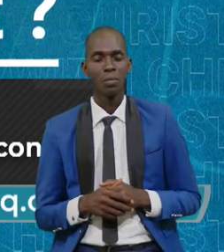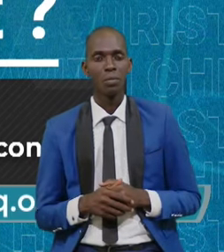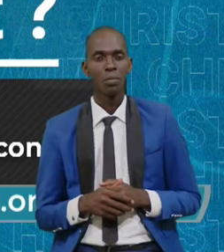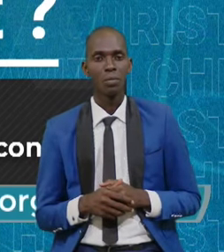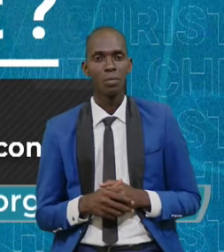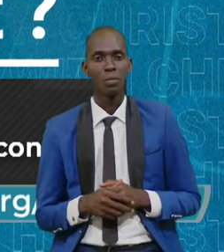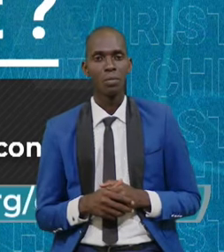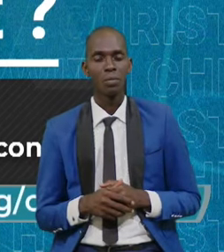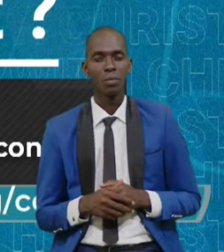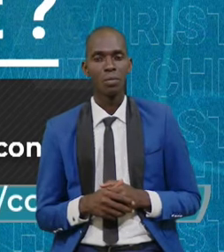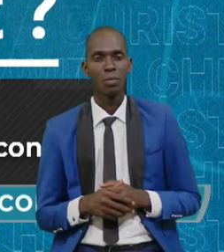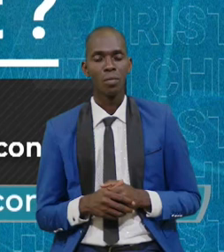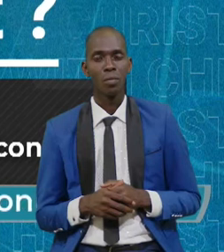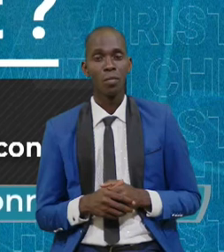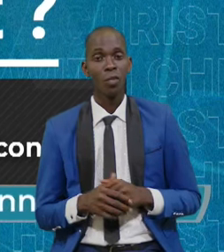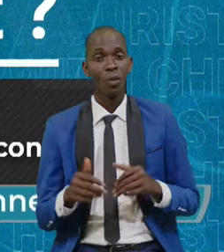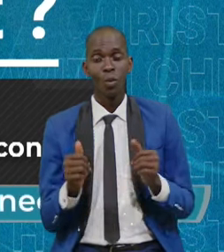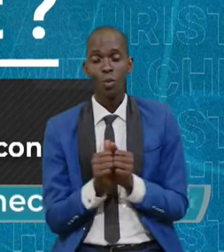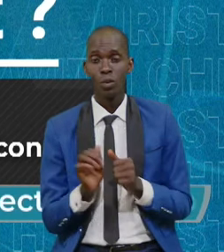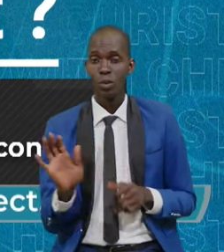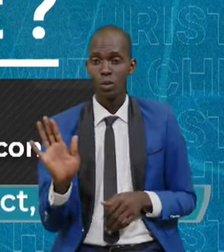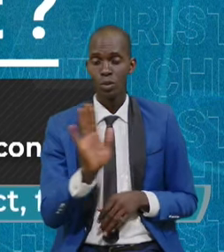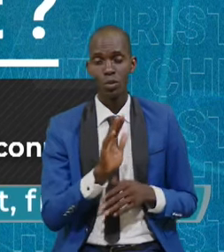With your newfound faith,